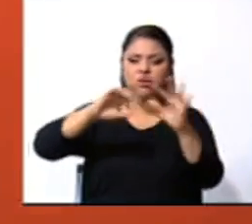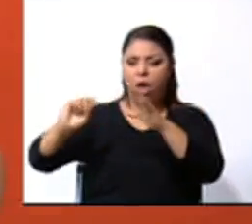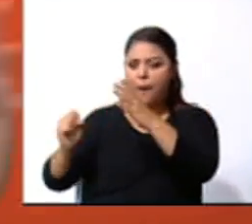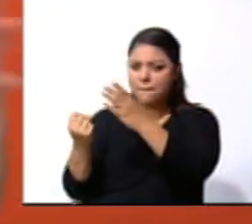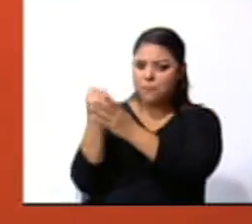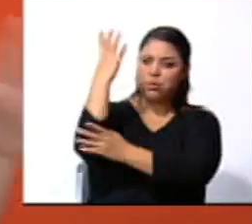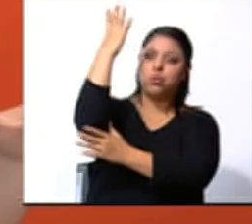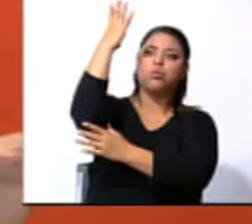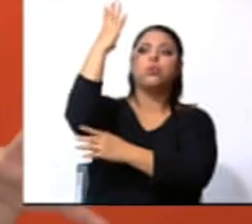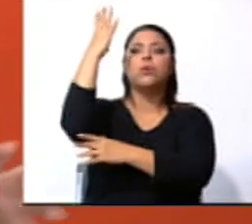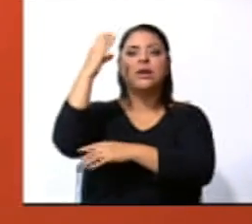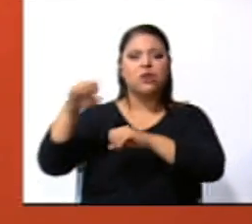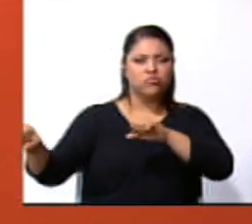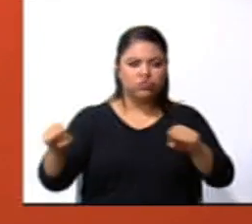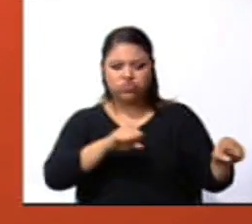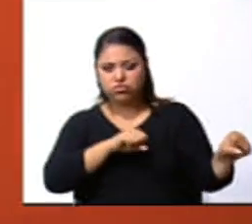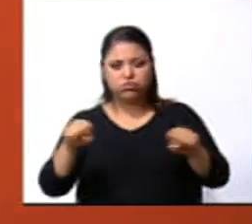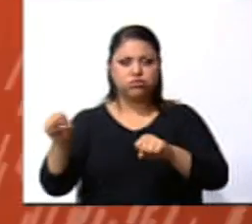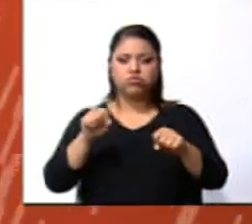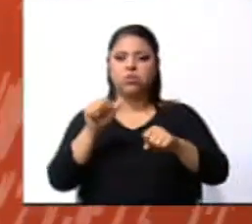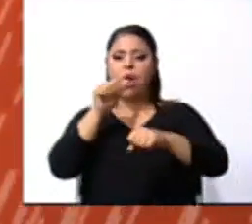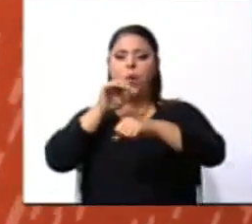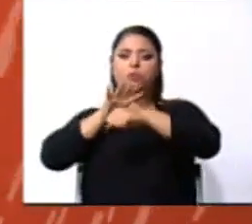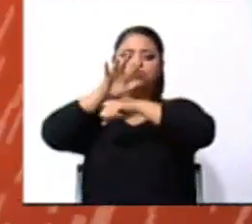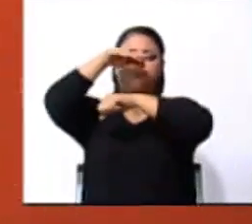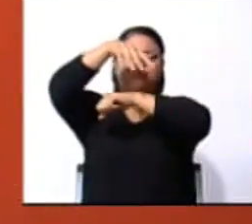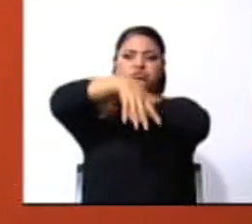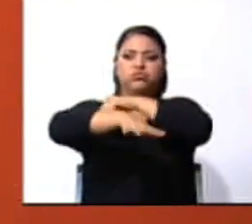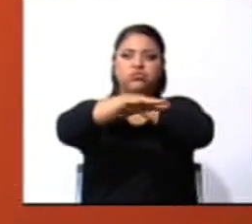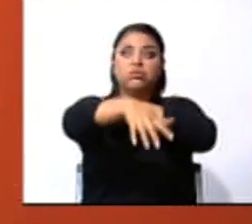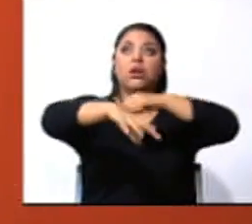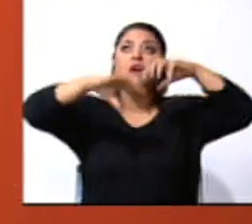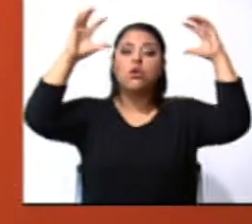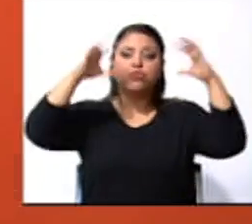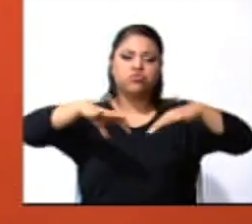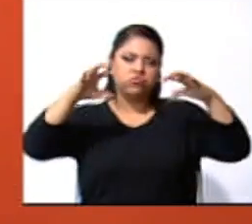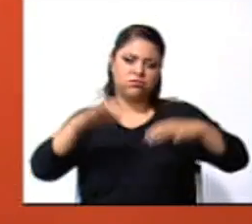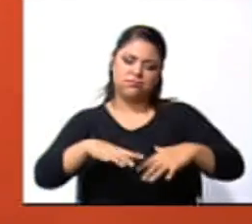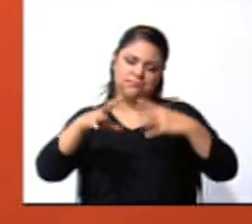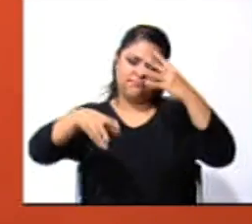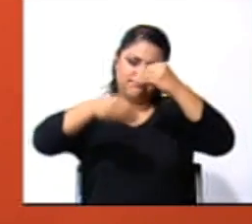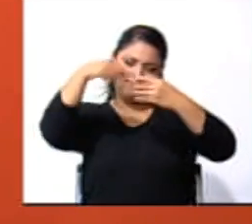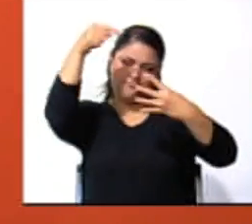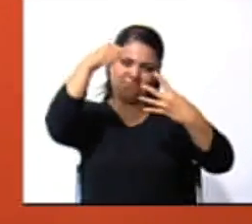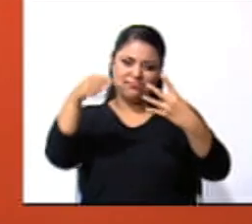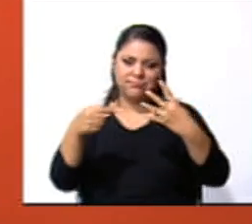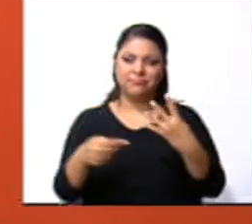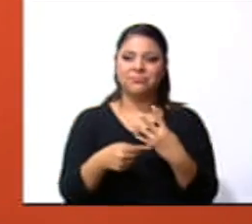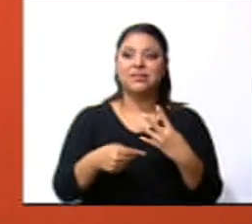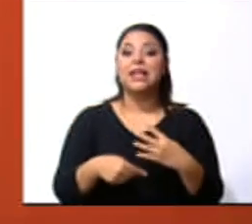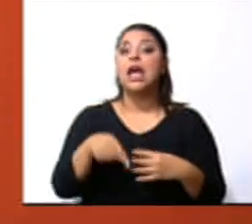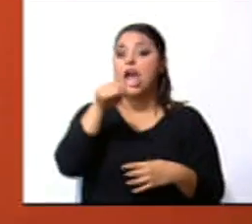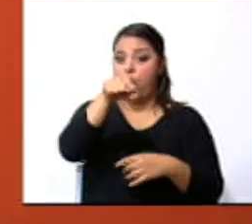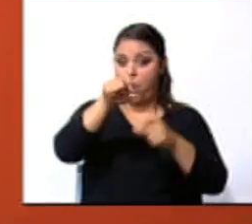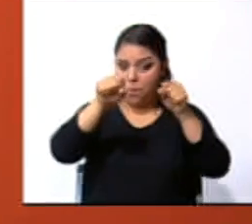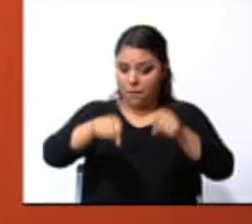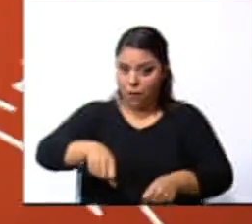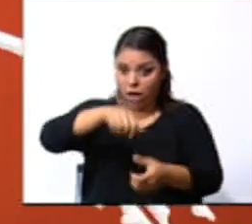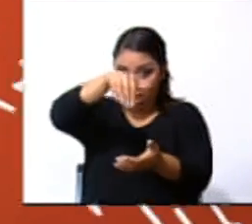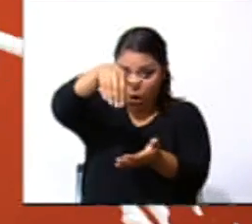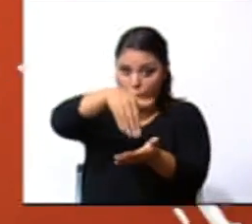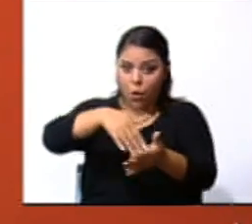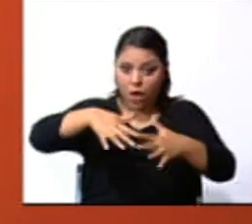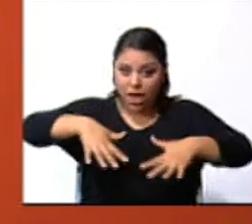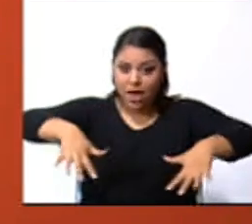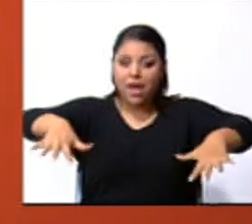eruptions, earthquakes, tsunamis, storms, and others. A country's location has an